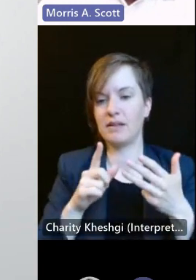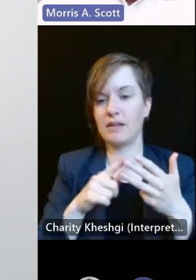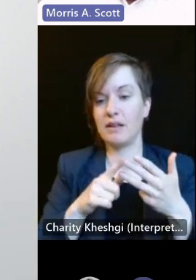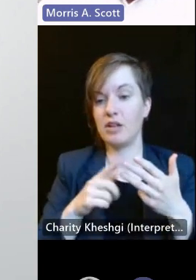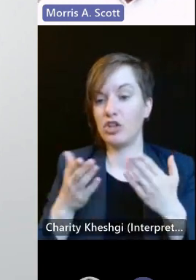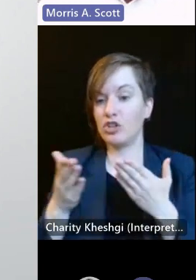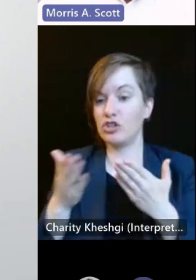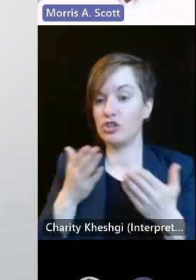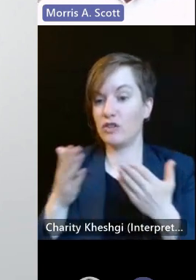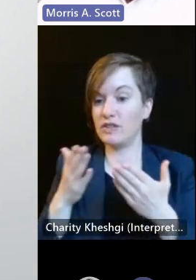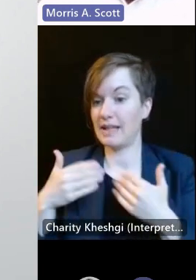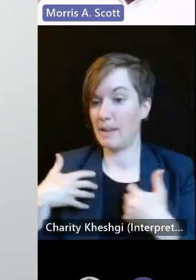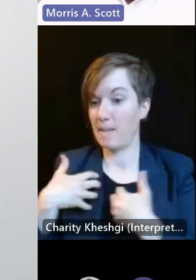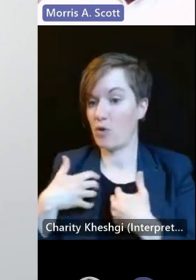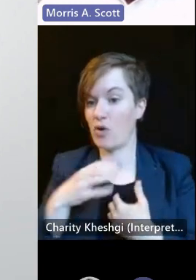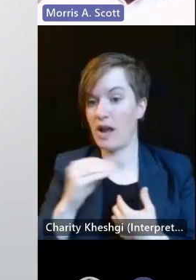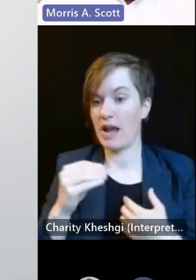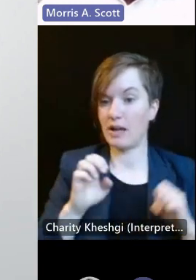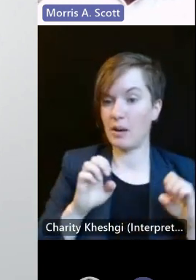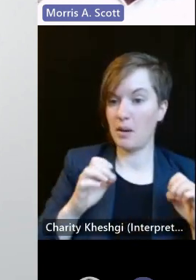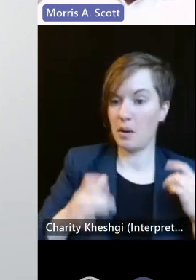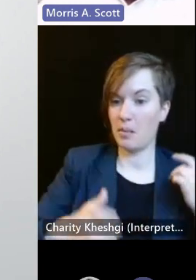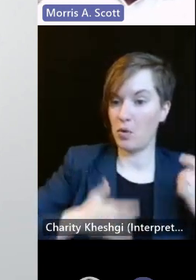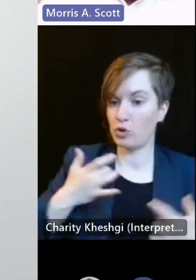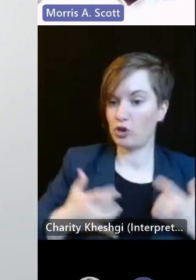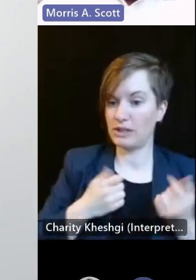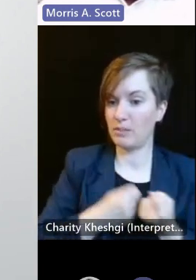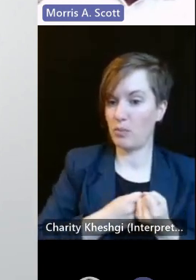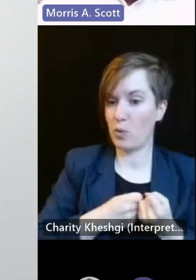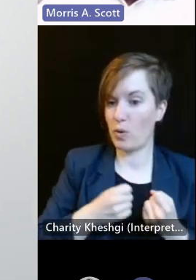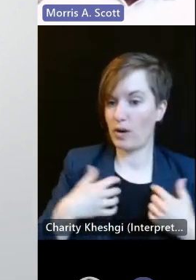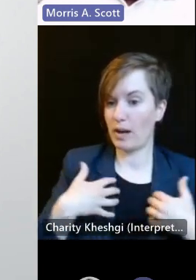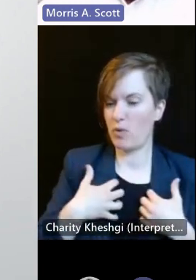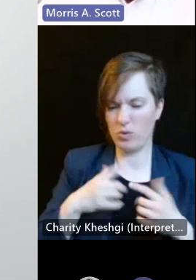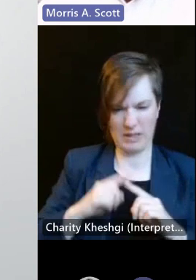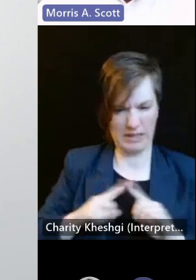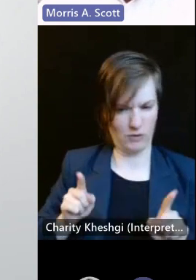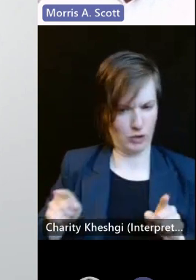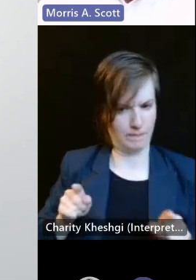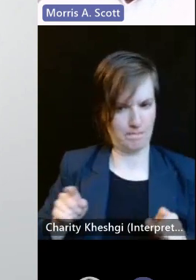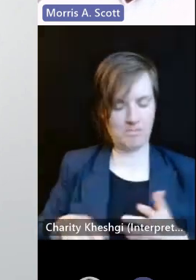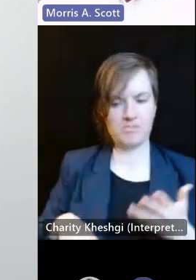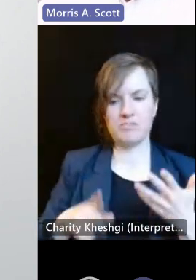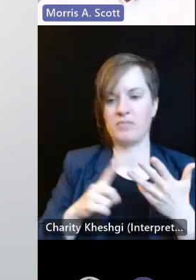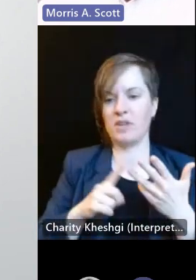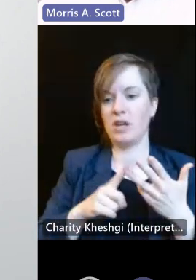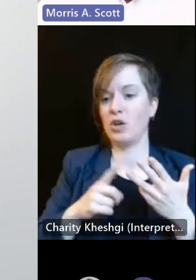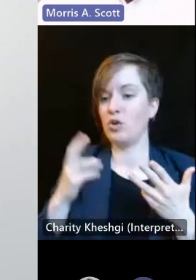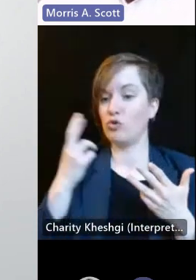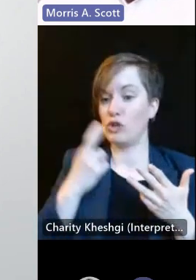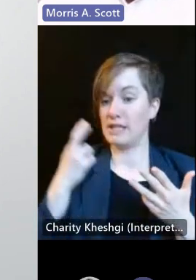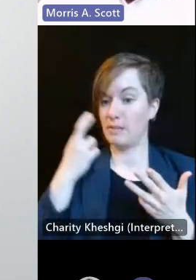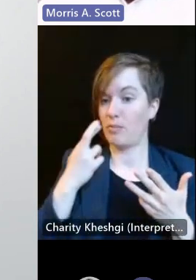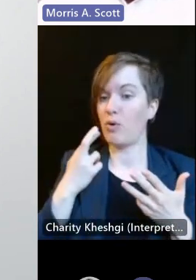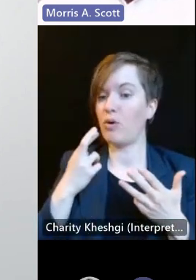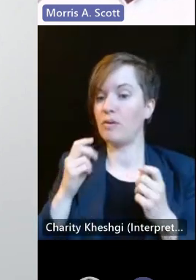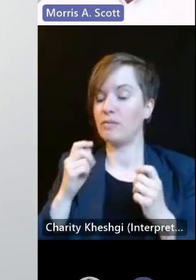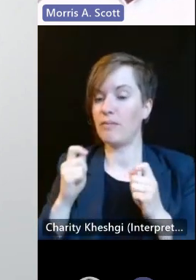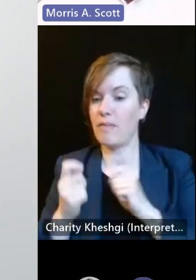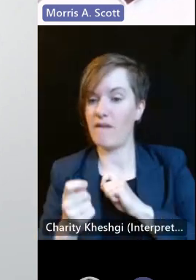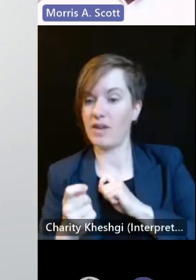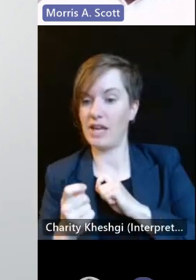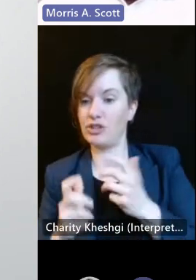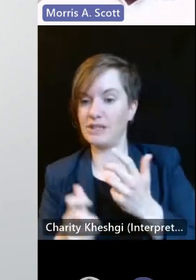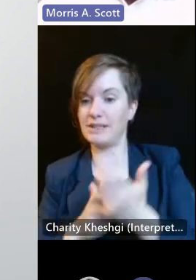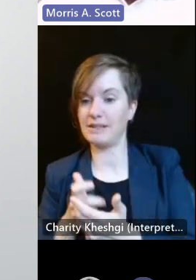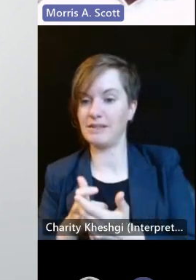There is a difference. Reasonable modifications and accommodations, Also, assistance with